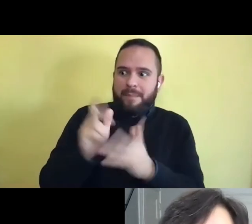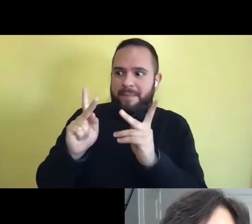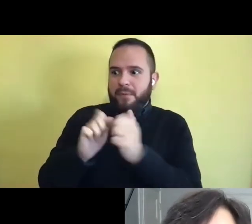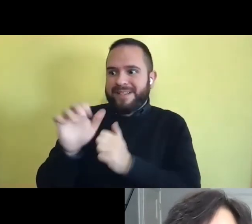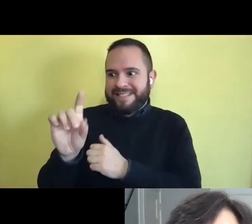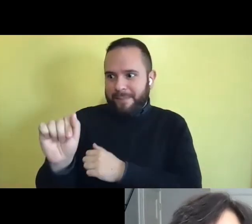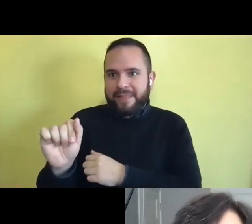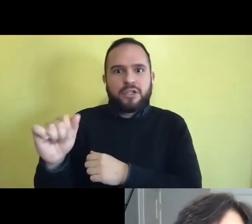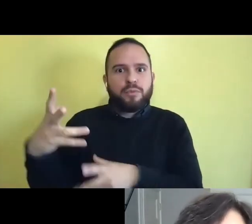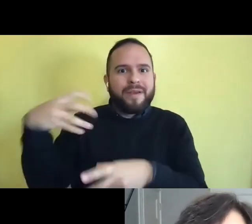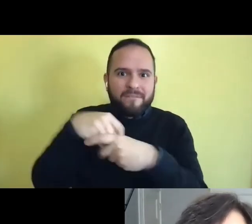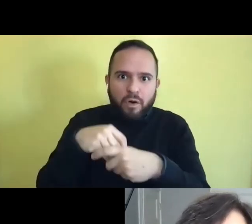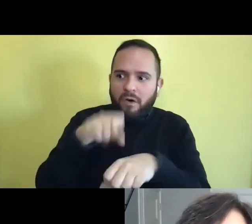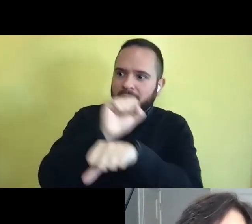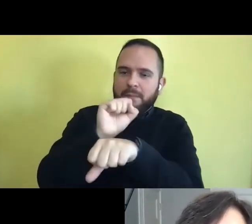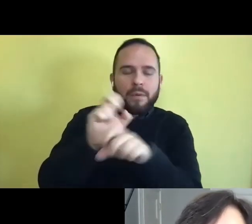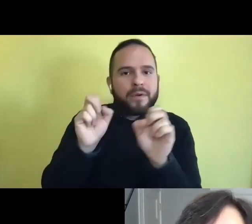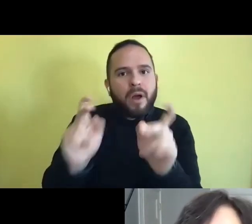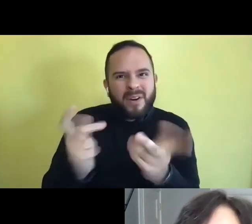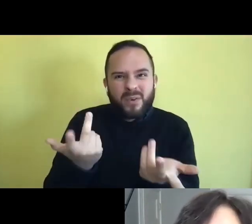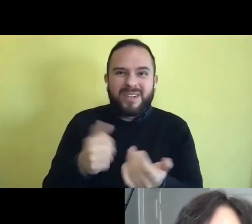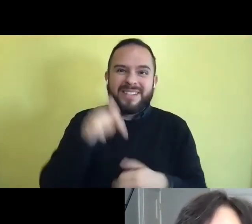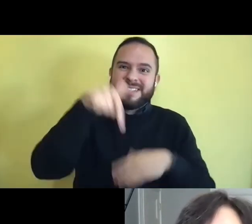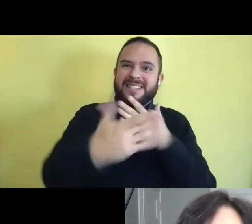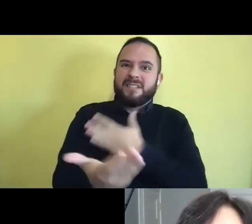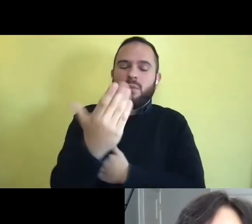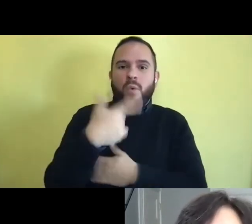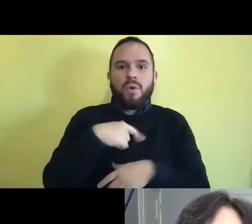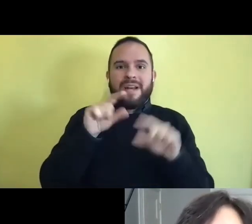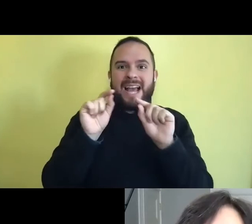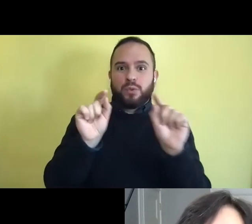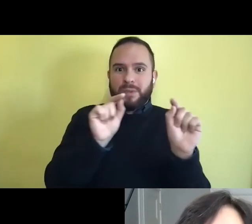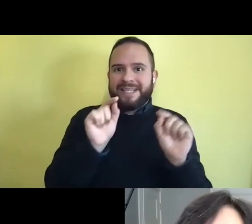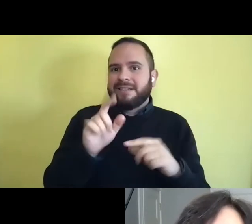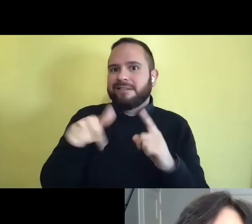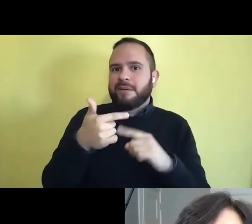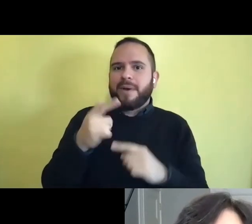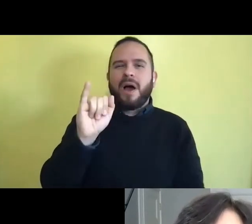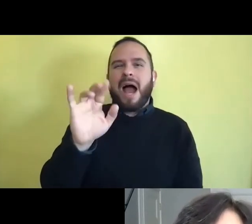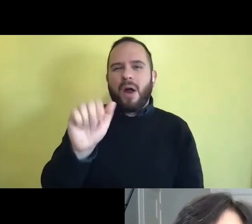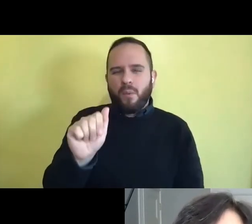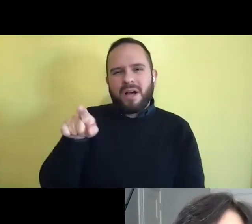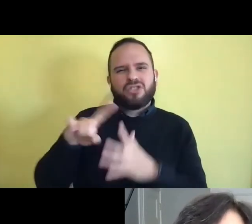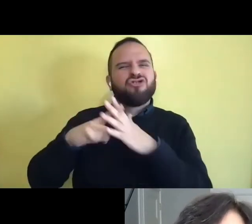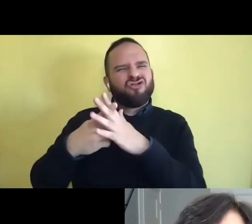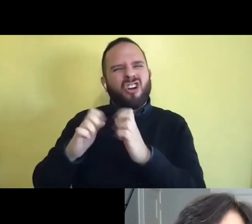Just this morning, I tweeted about this a startup company called IRA, They use, a